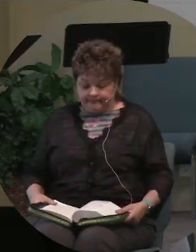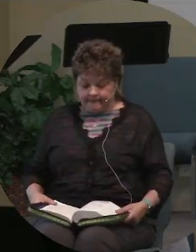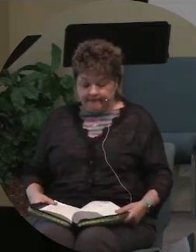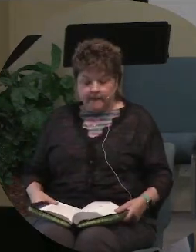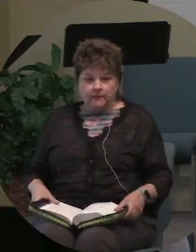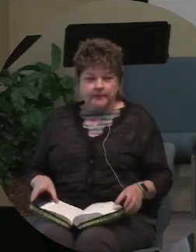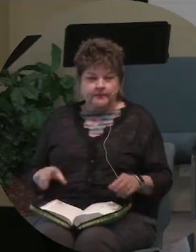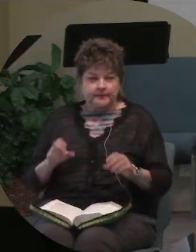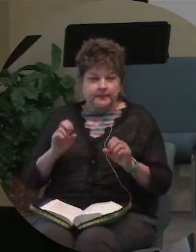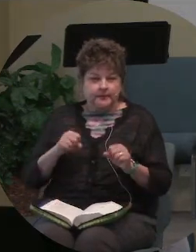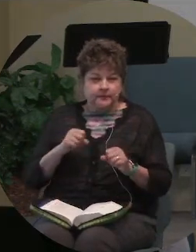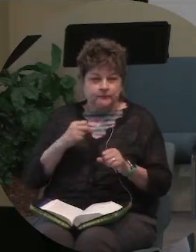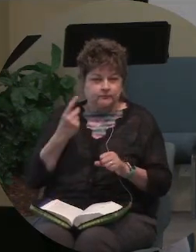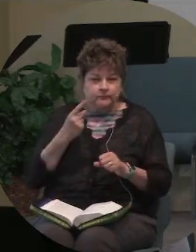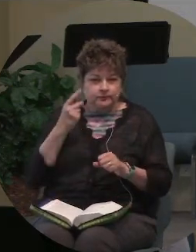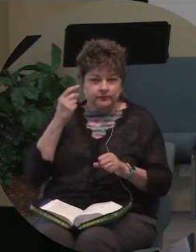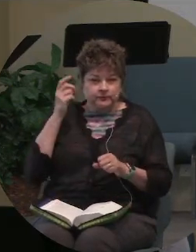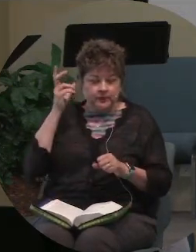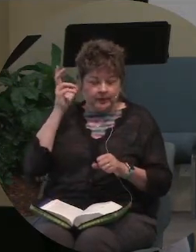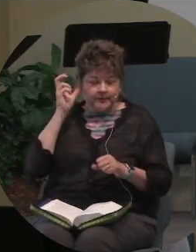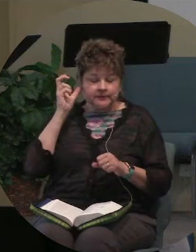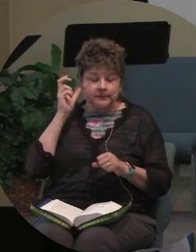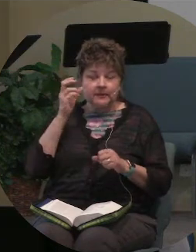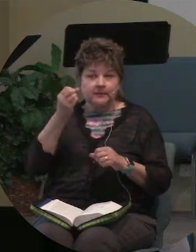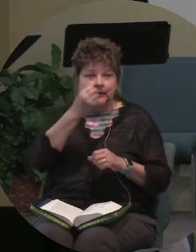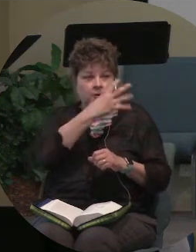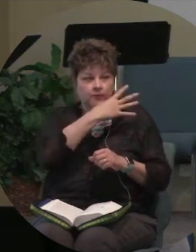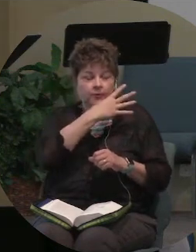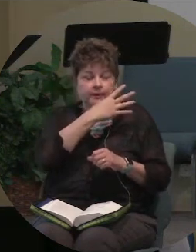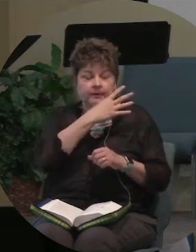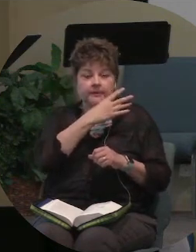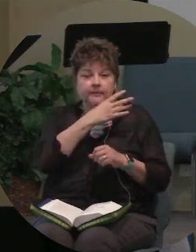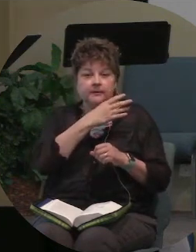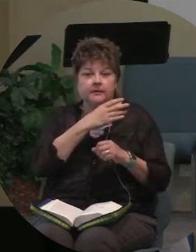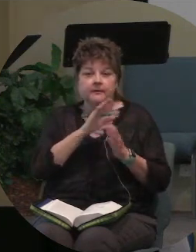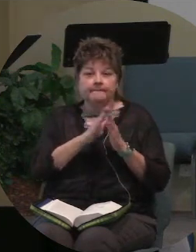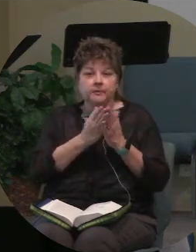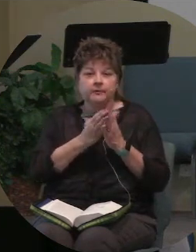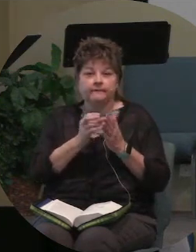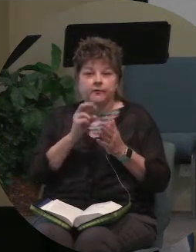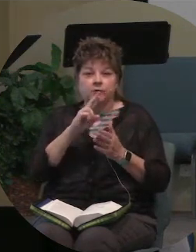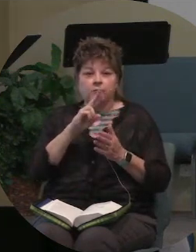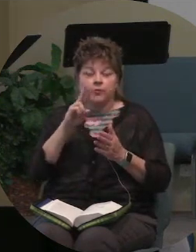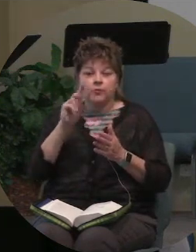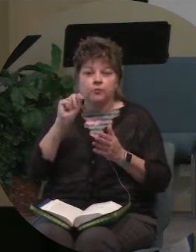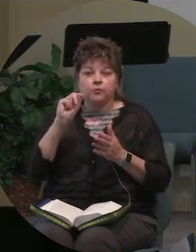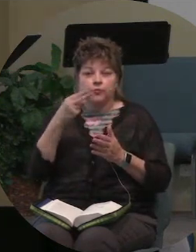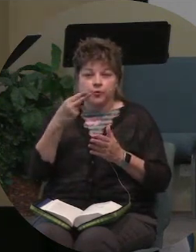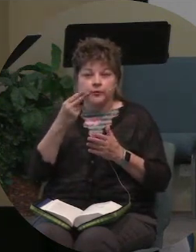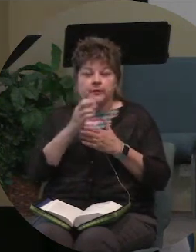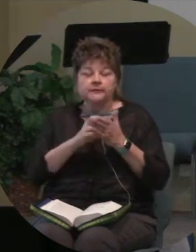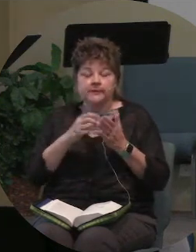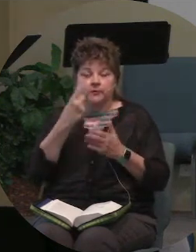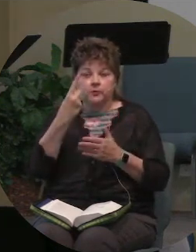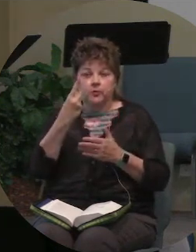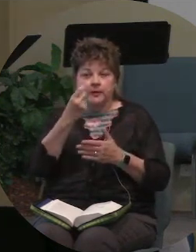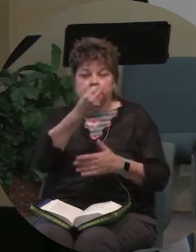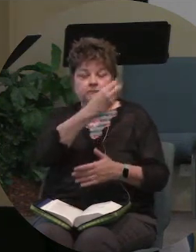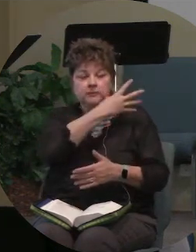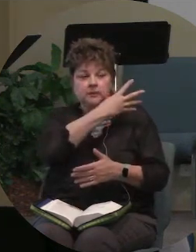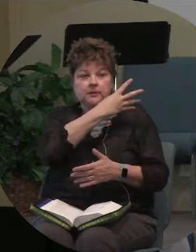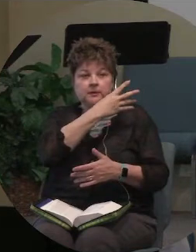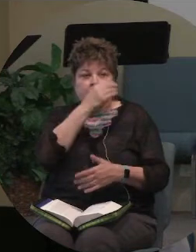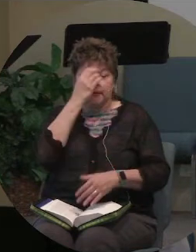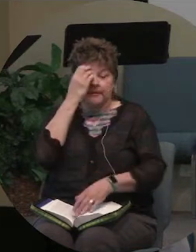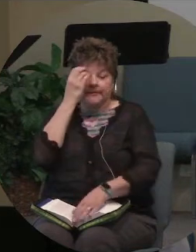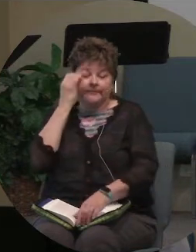listen? And they'll put Ruth chapter 1 on the screen. It's Ruth chapter